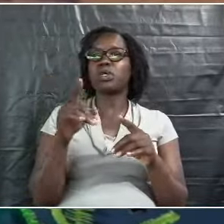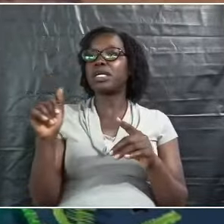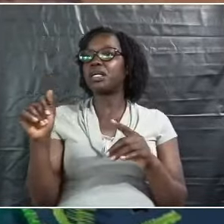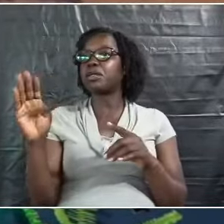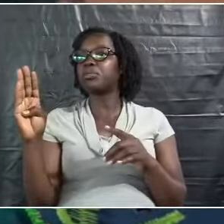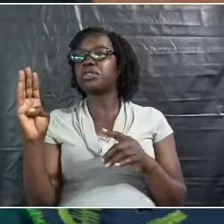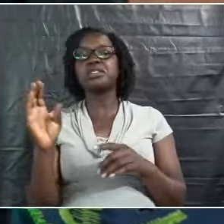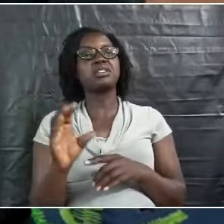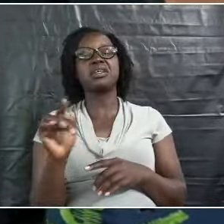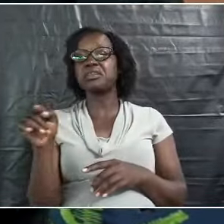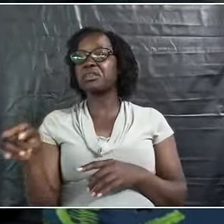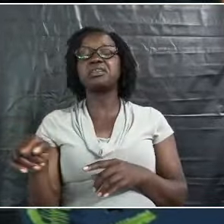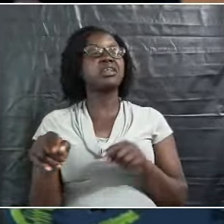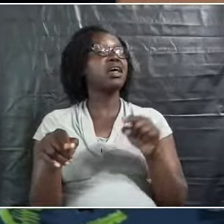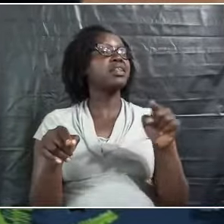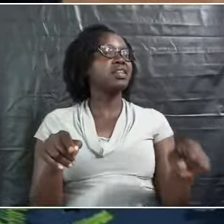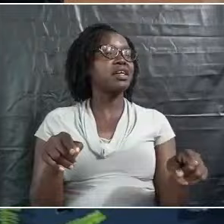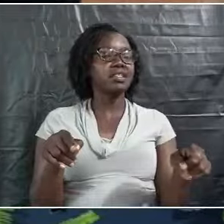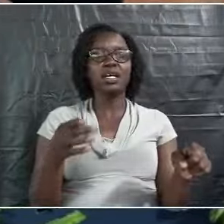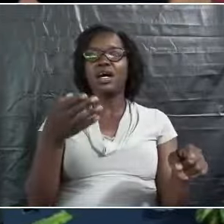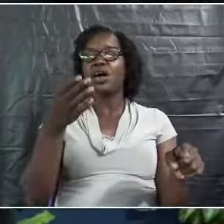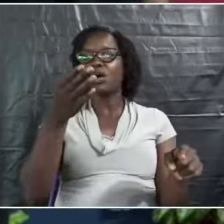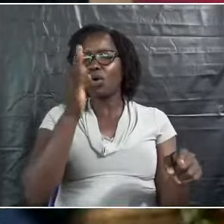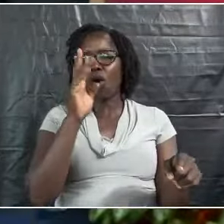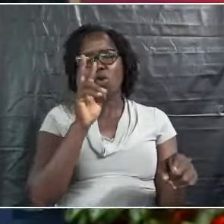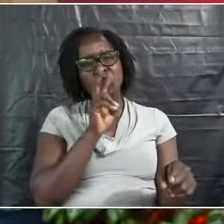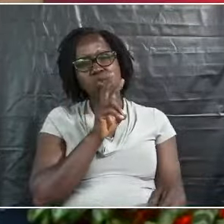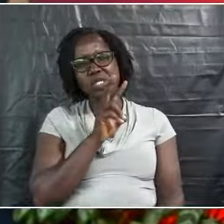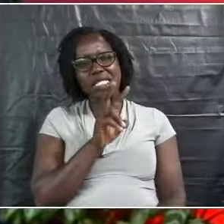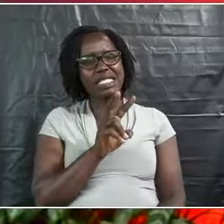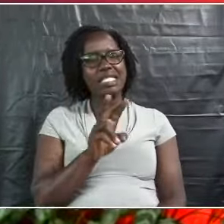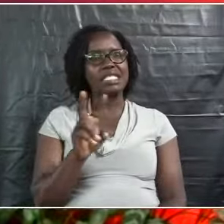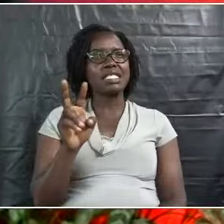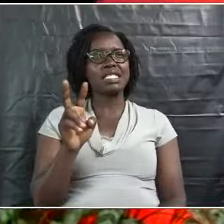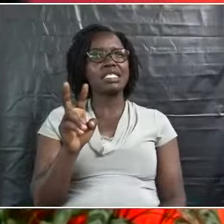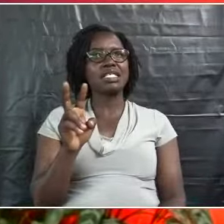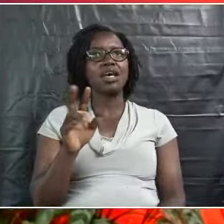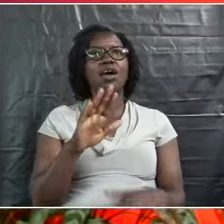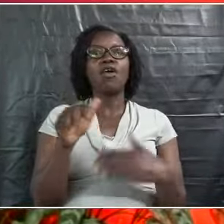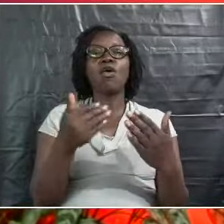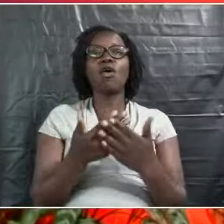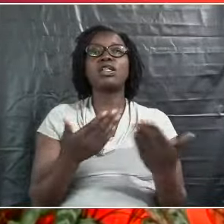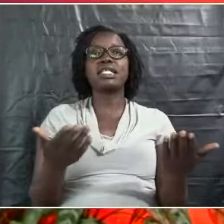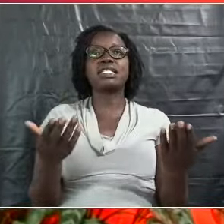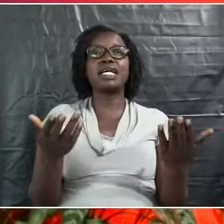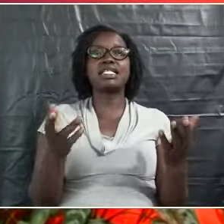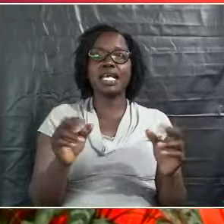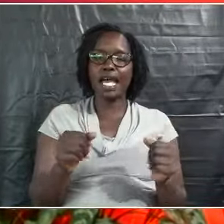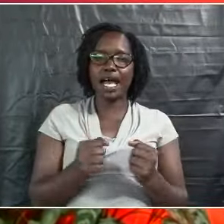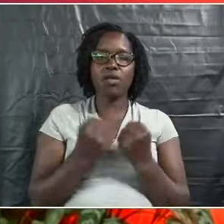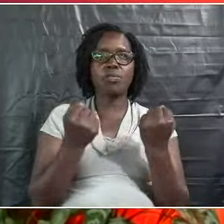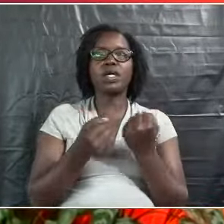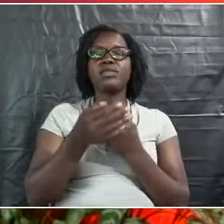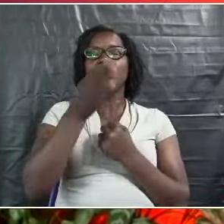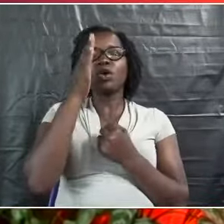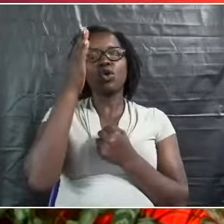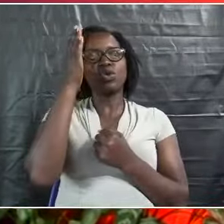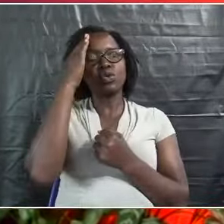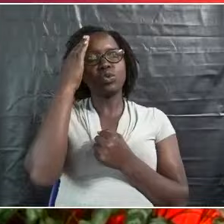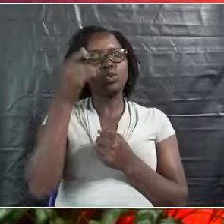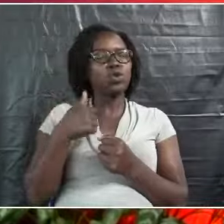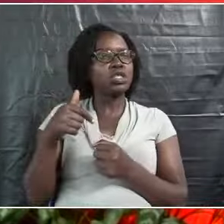and that. God who sees all things as they are, God who knows us